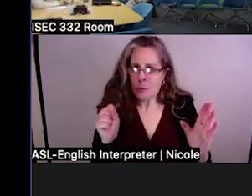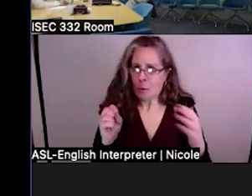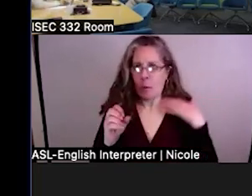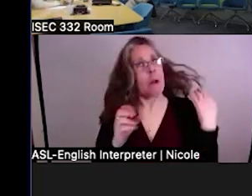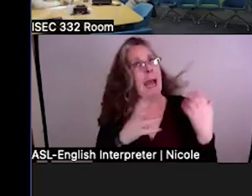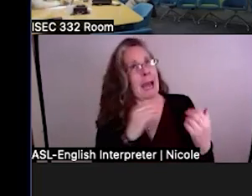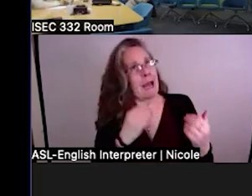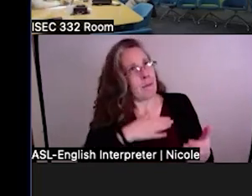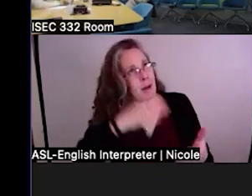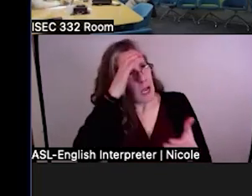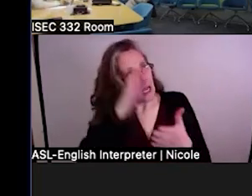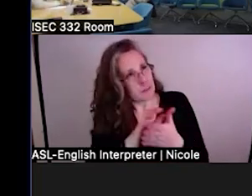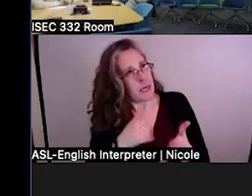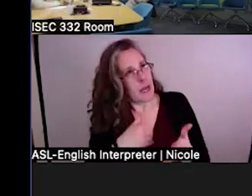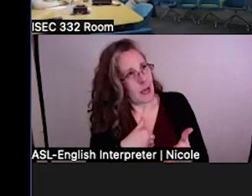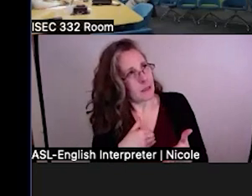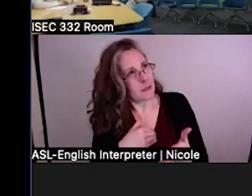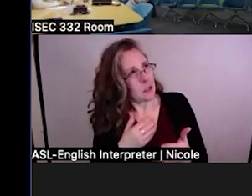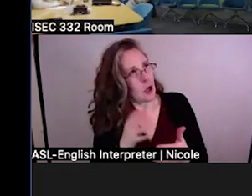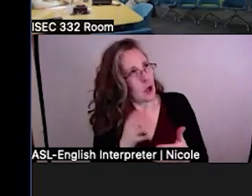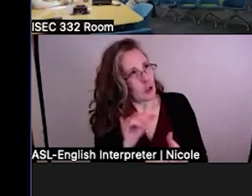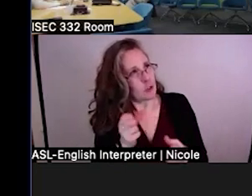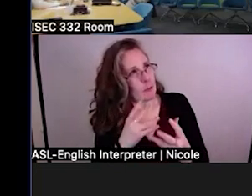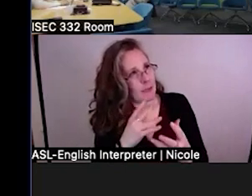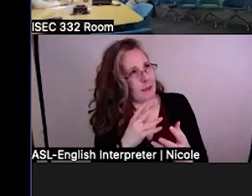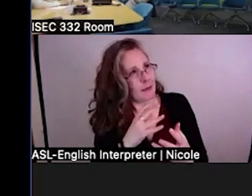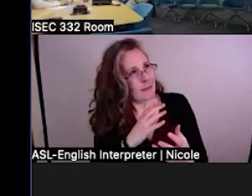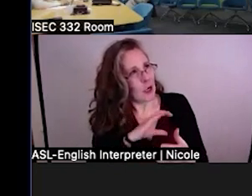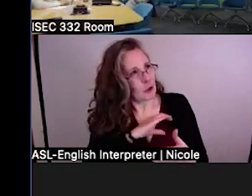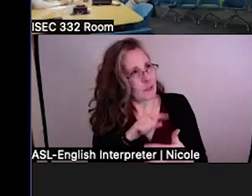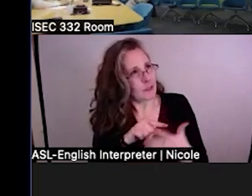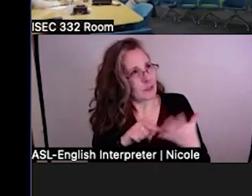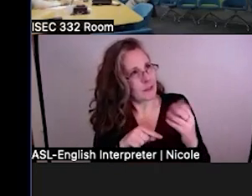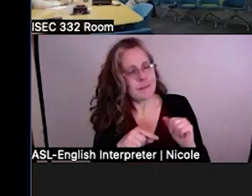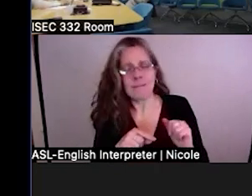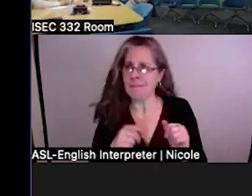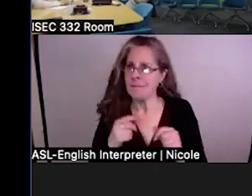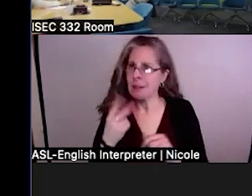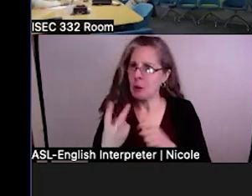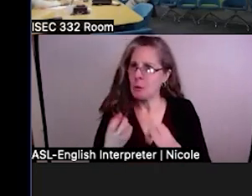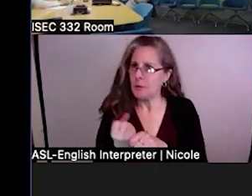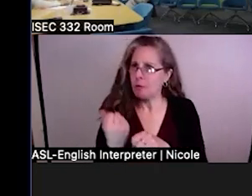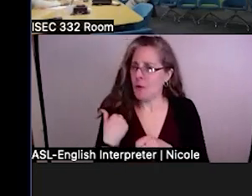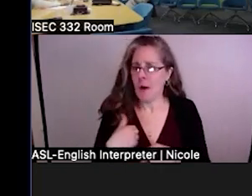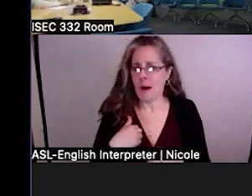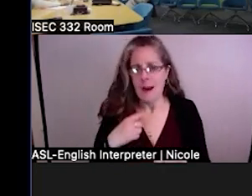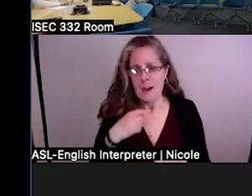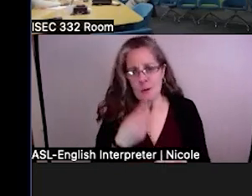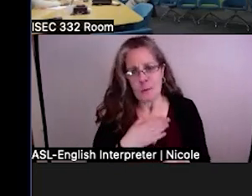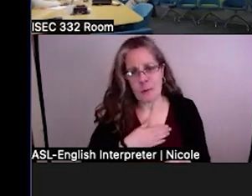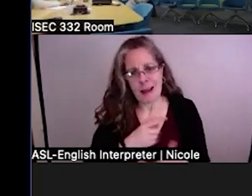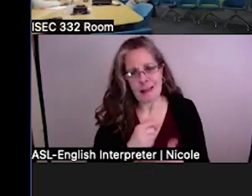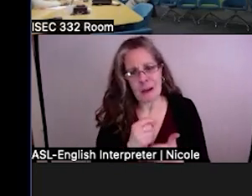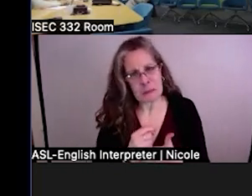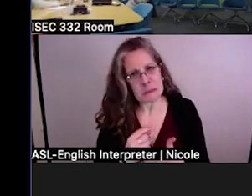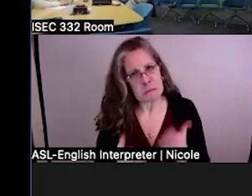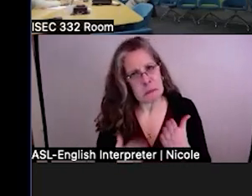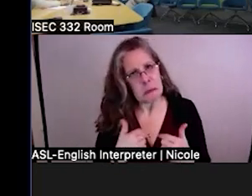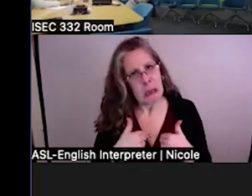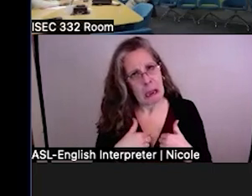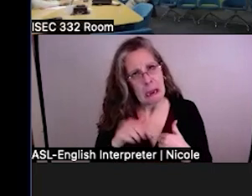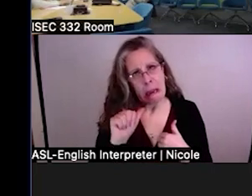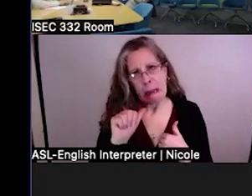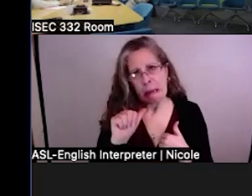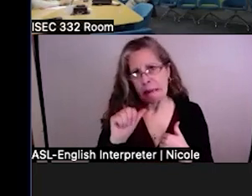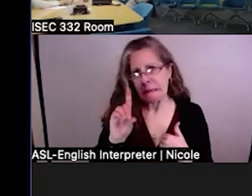of autistic traits. And then 2 years ago, I said to my therapist, you know what? Maybe I have ADHD or I'm some